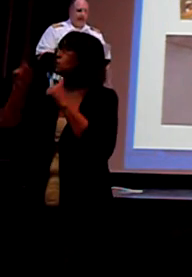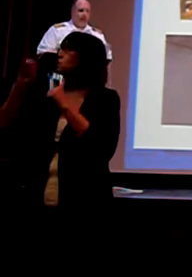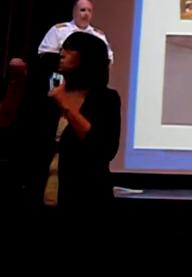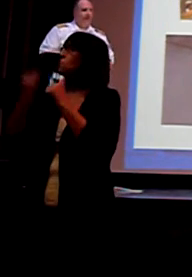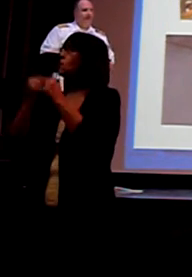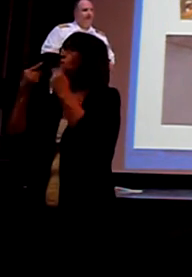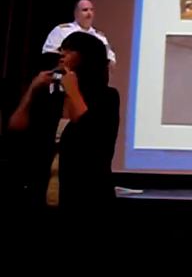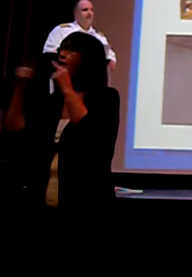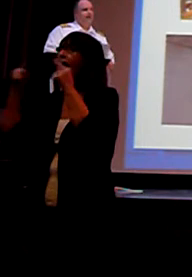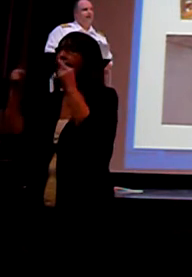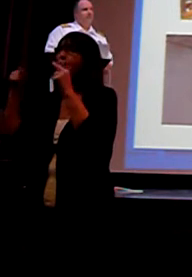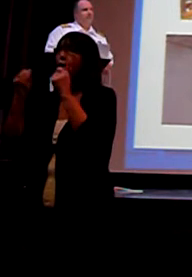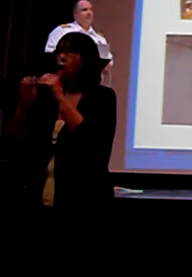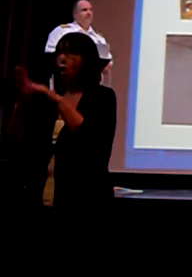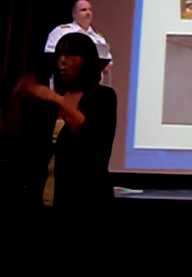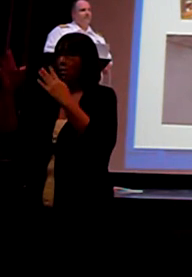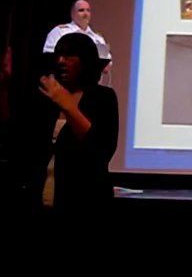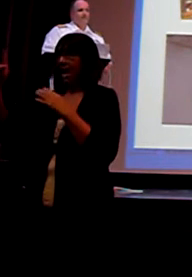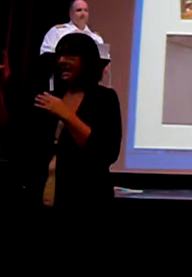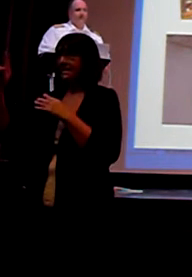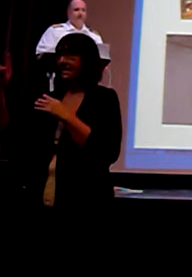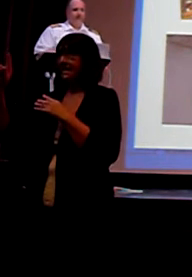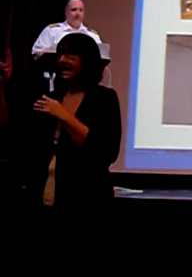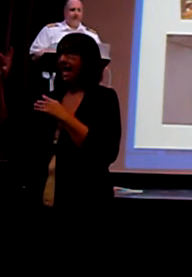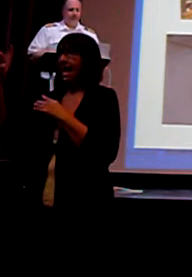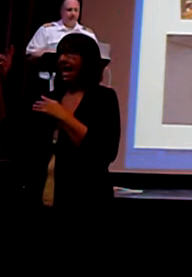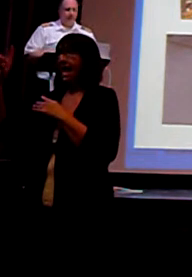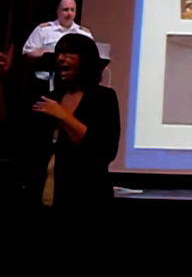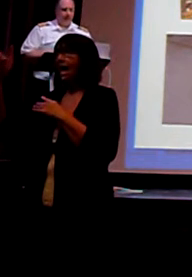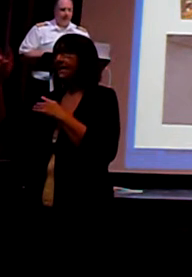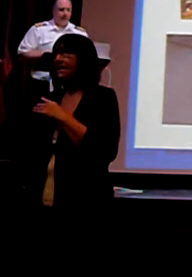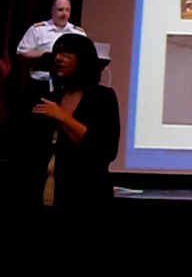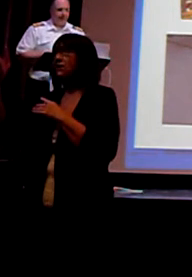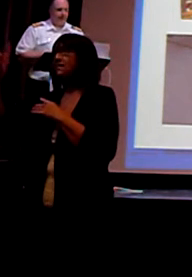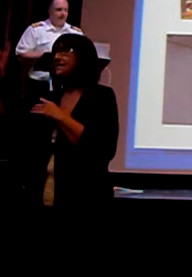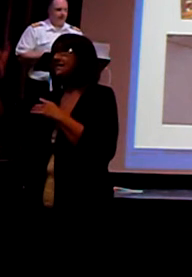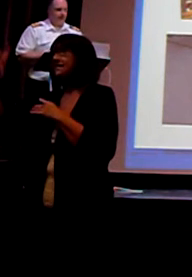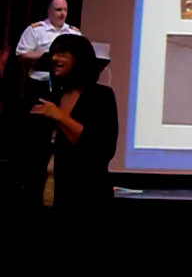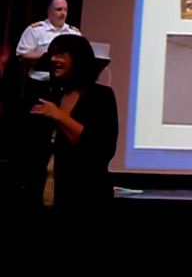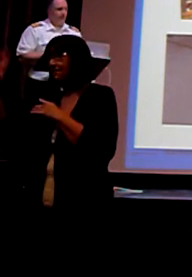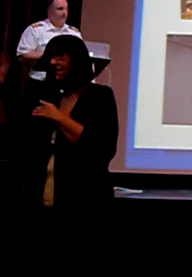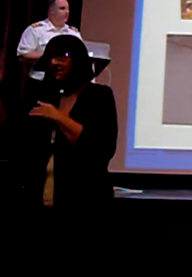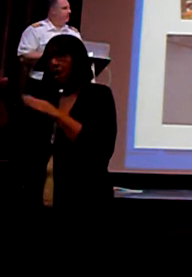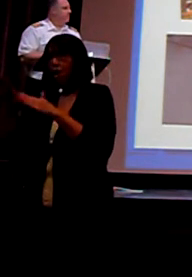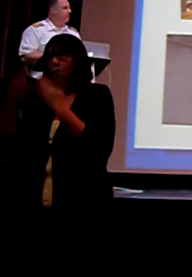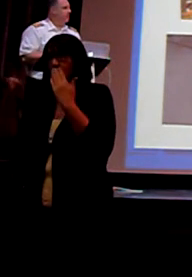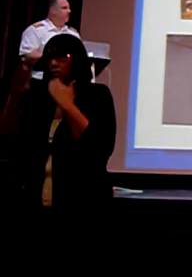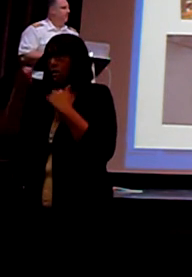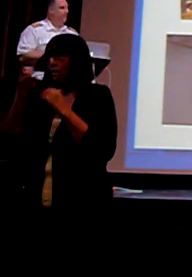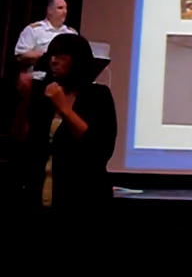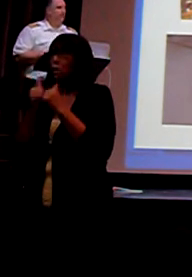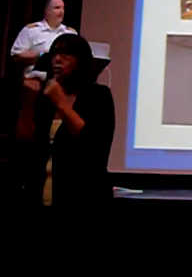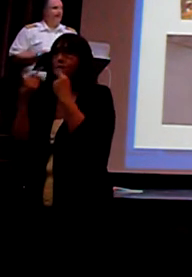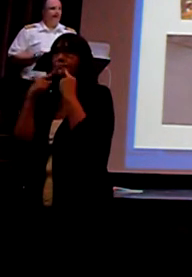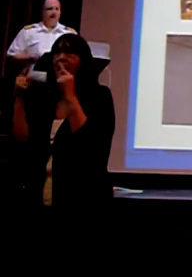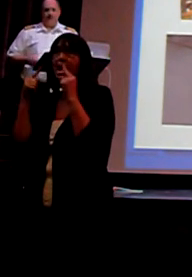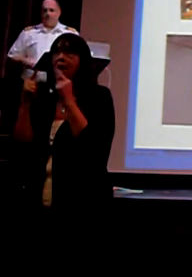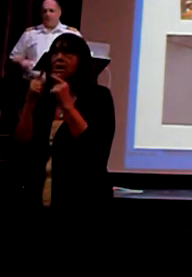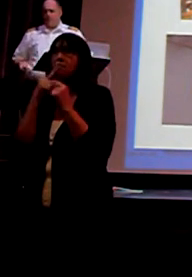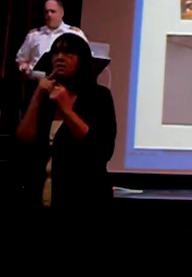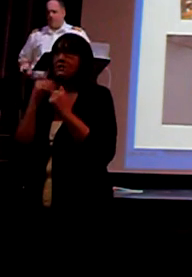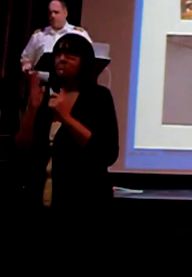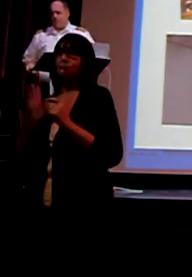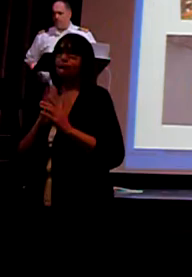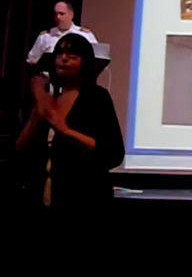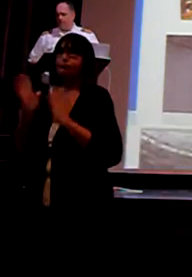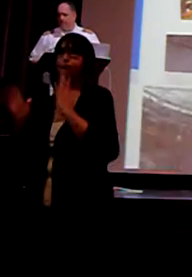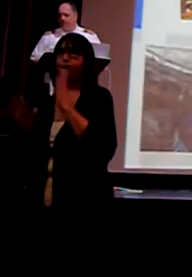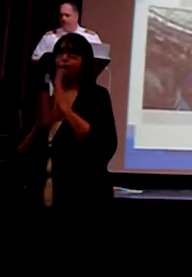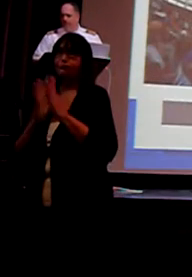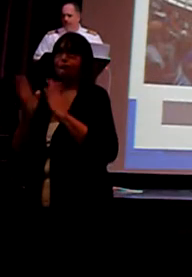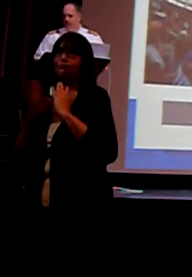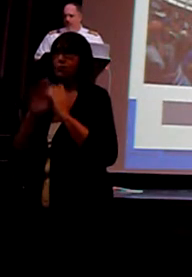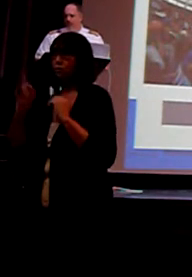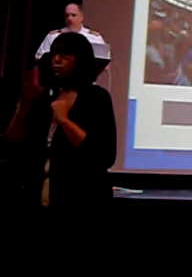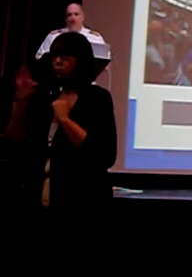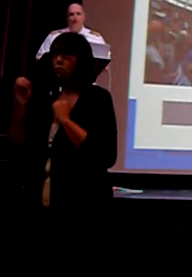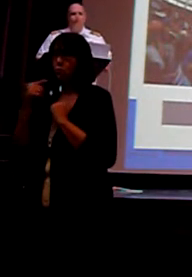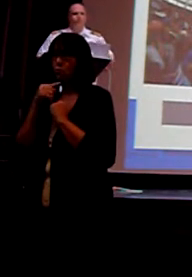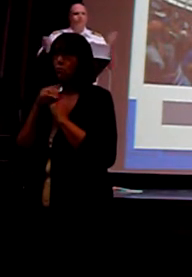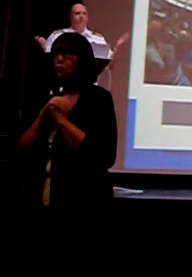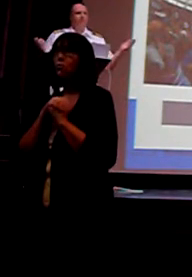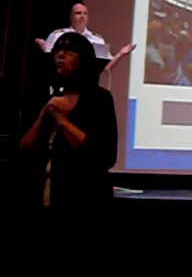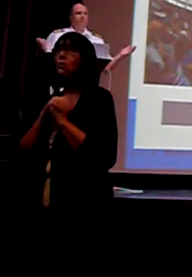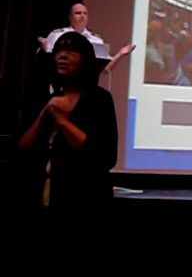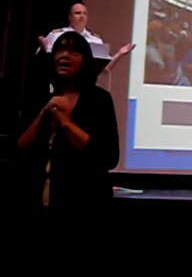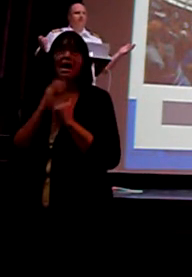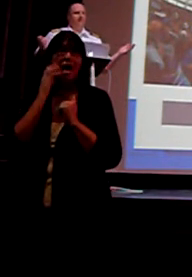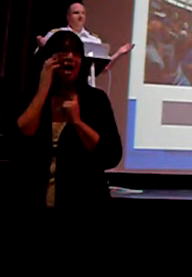and it opened in 1875, and it's considered to be a very high-class zoo. And